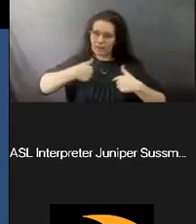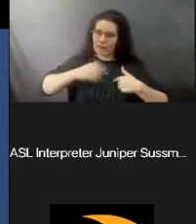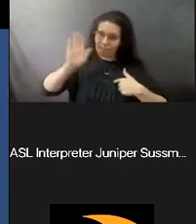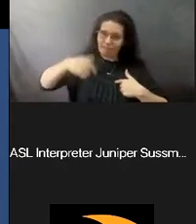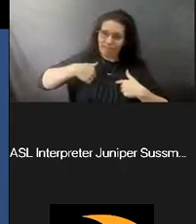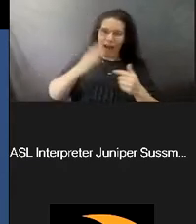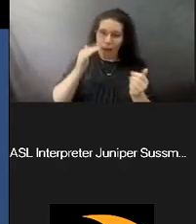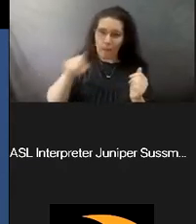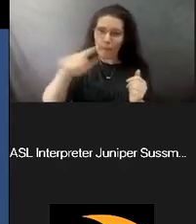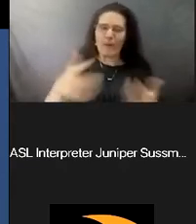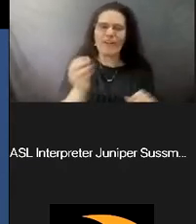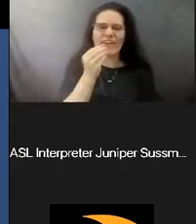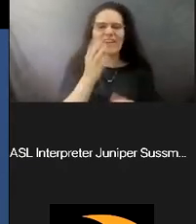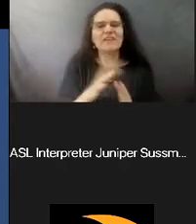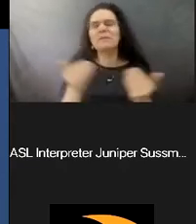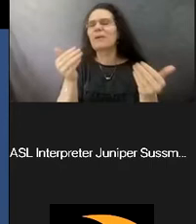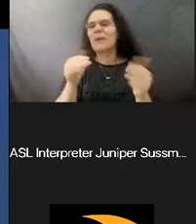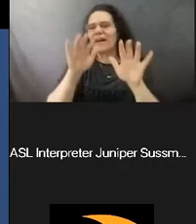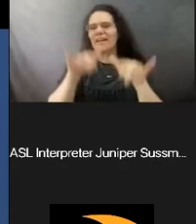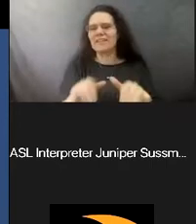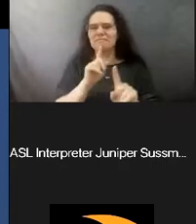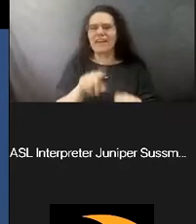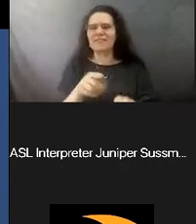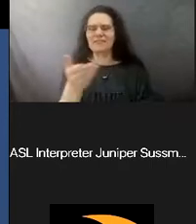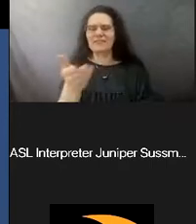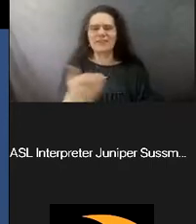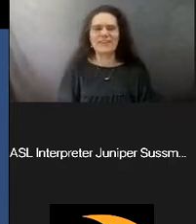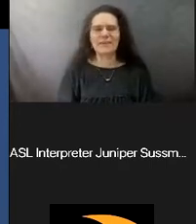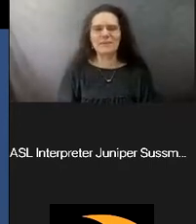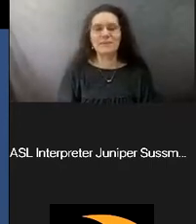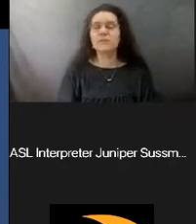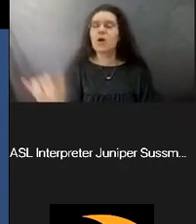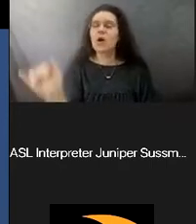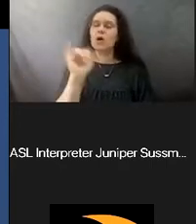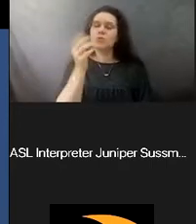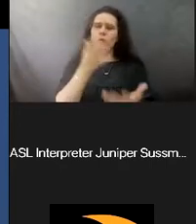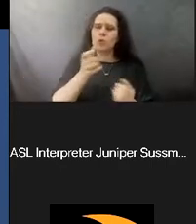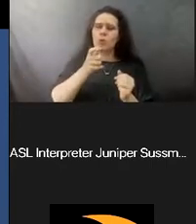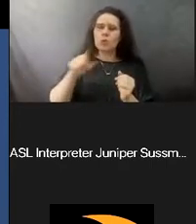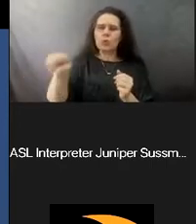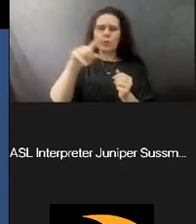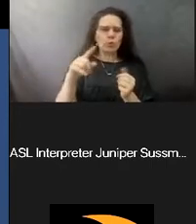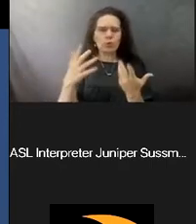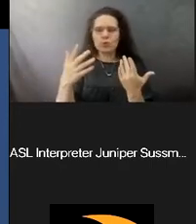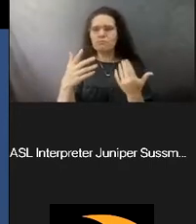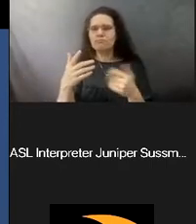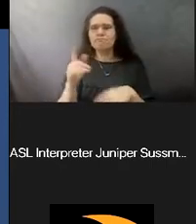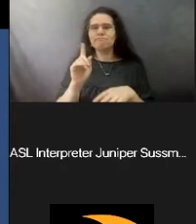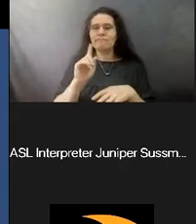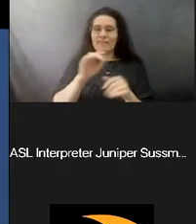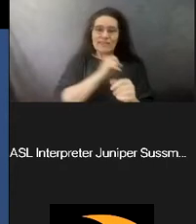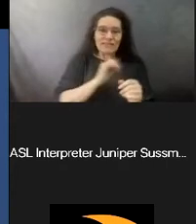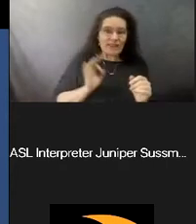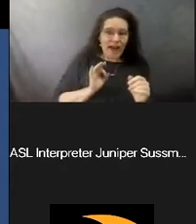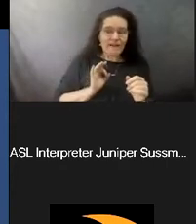you did. So go ahead and fill out the poll. Also, let us know who you are in the audience. Are you health center staff? Are you